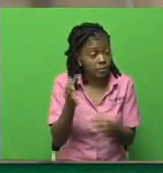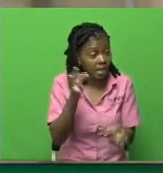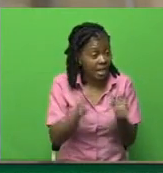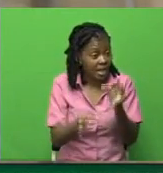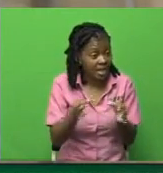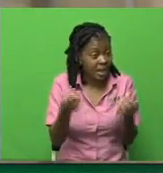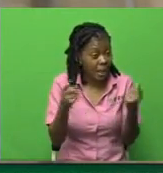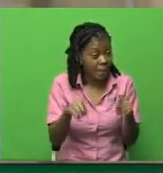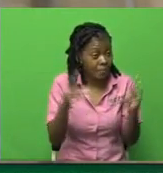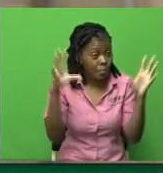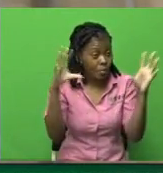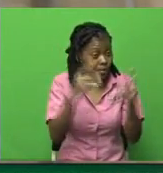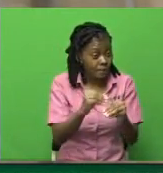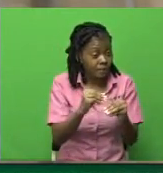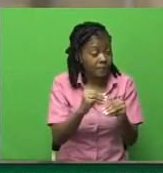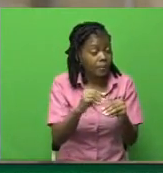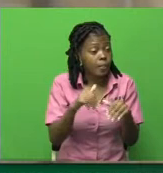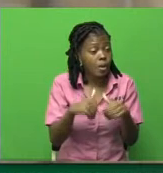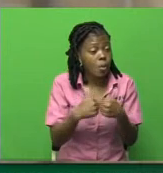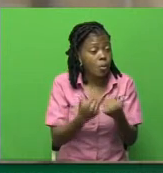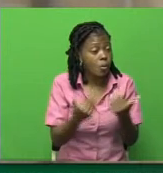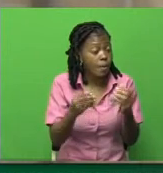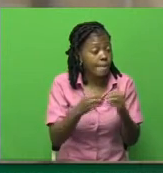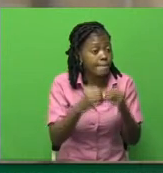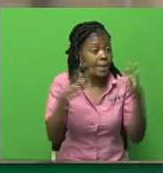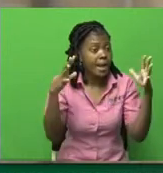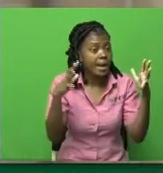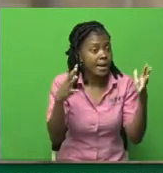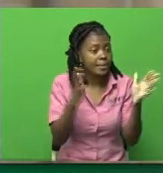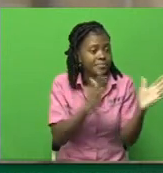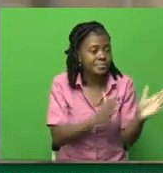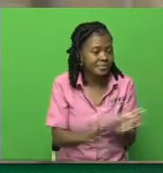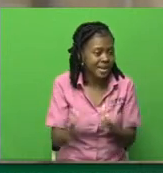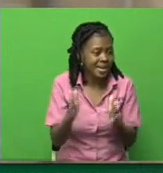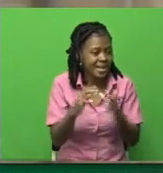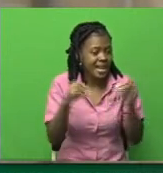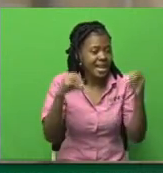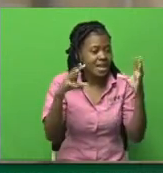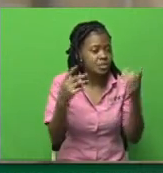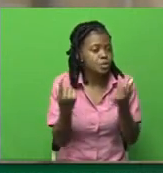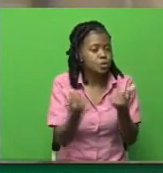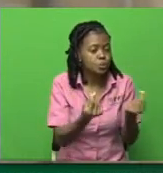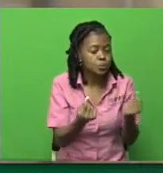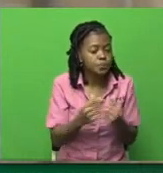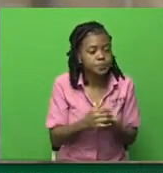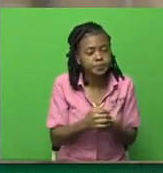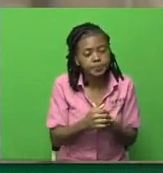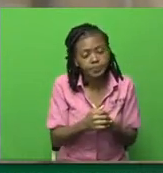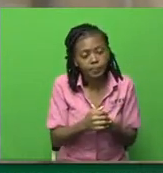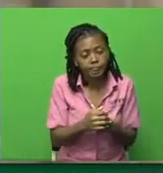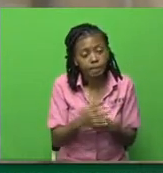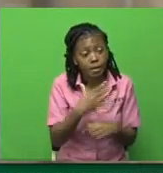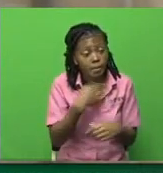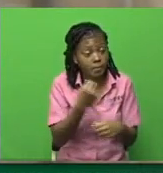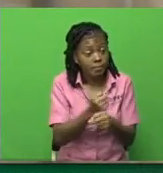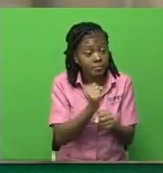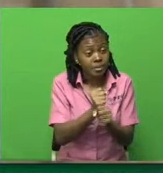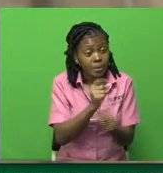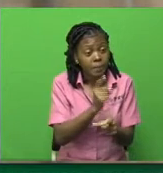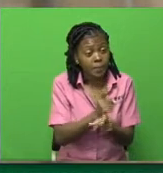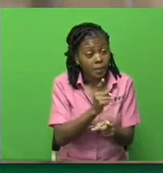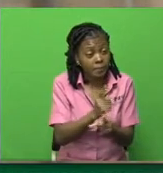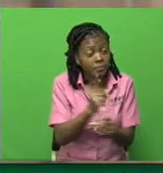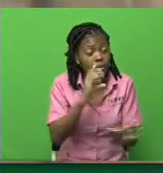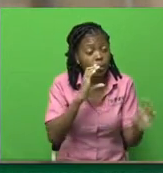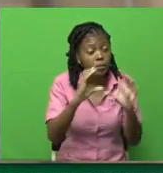completed we have acted upon this recommendation the fifth to develop a proper communication protocol